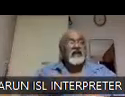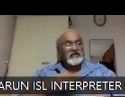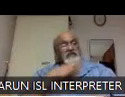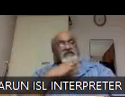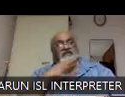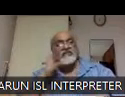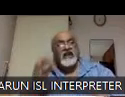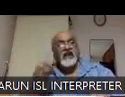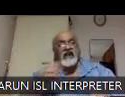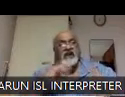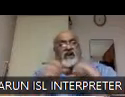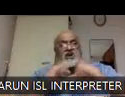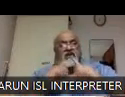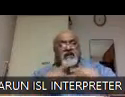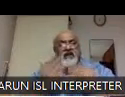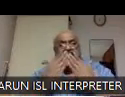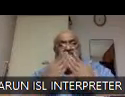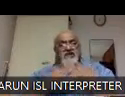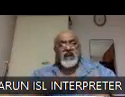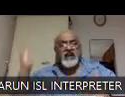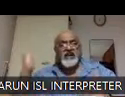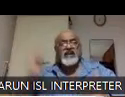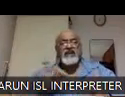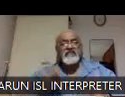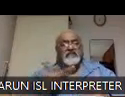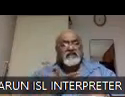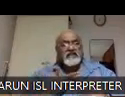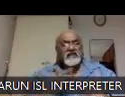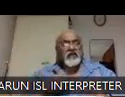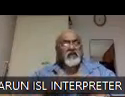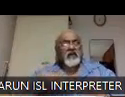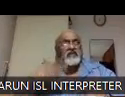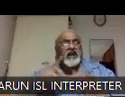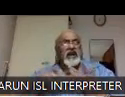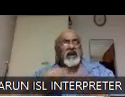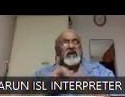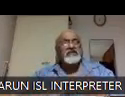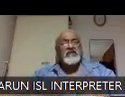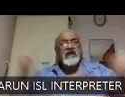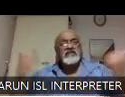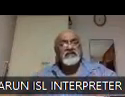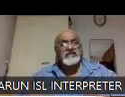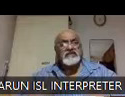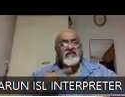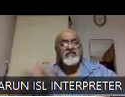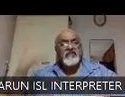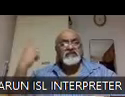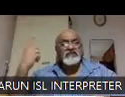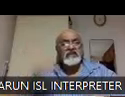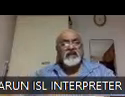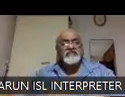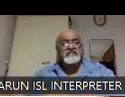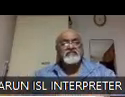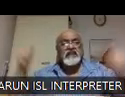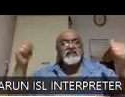me, someone who is highly educated like me, someone who qualified the Indian civil services in the first attempt, a